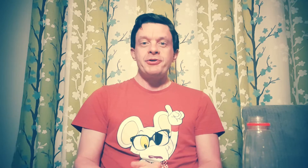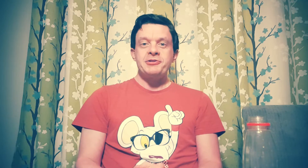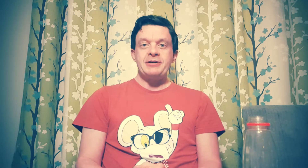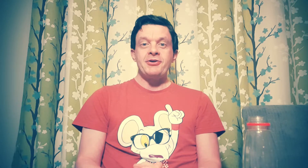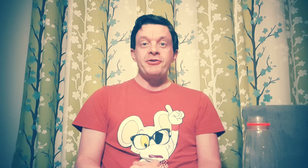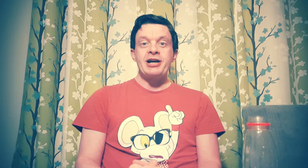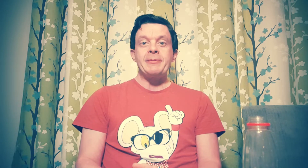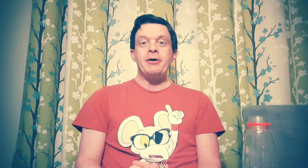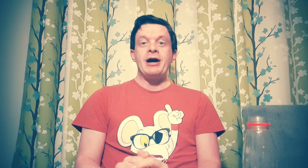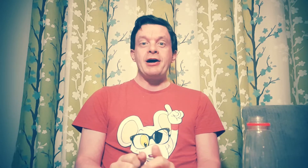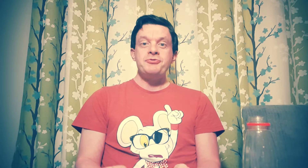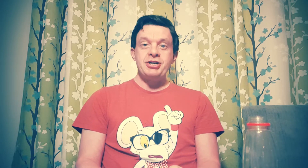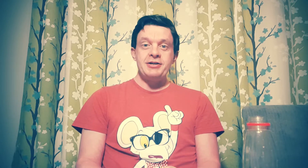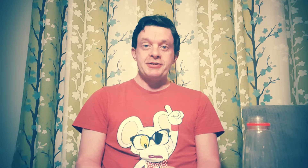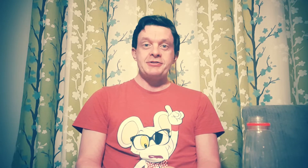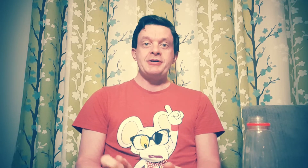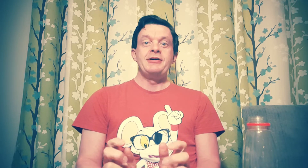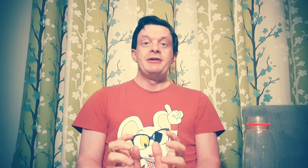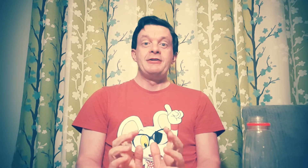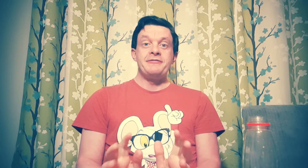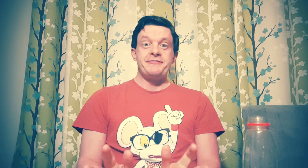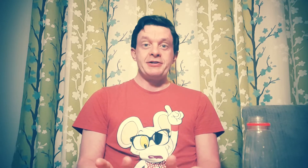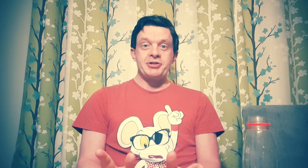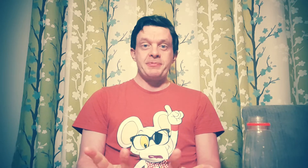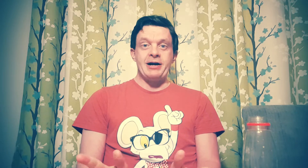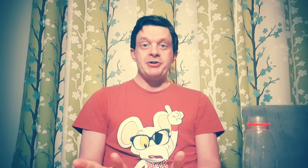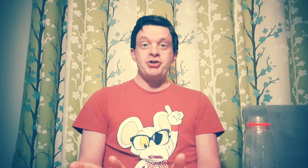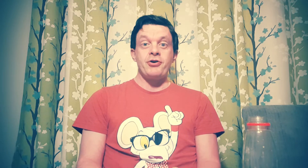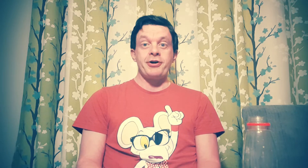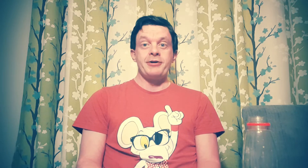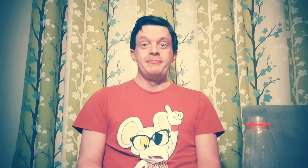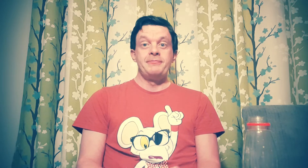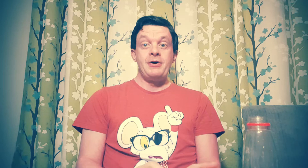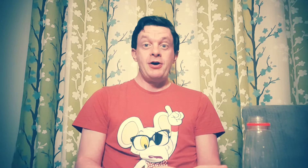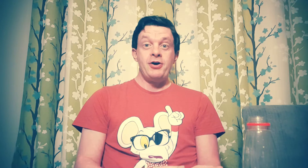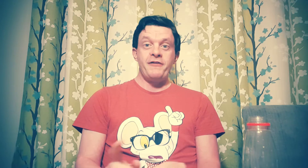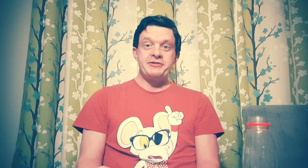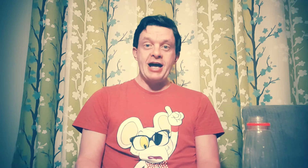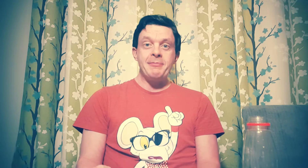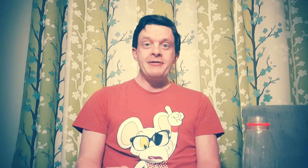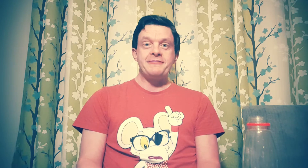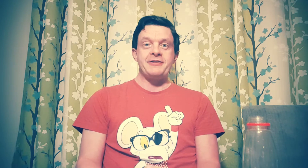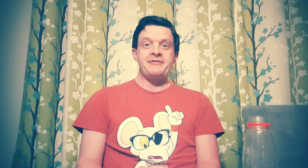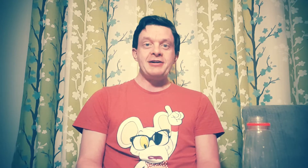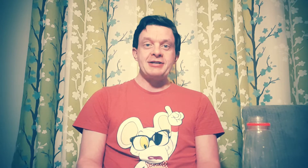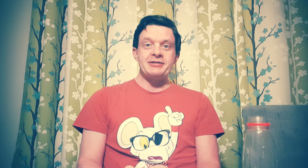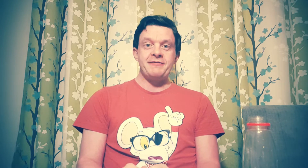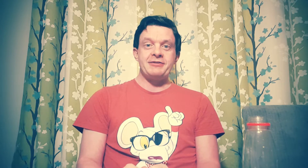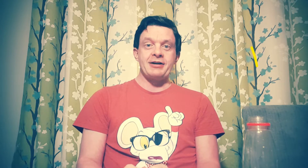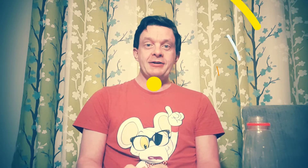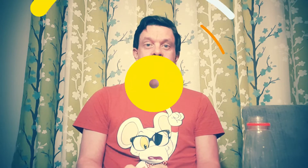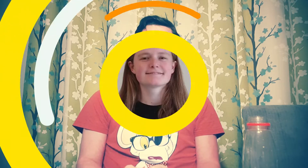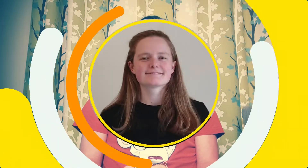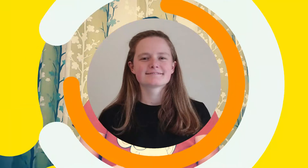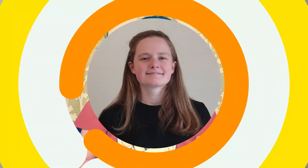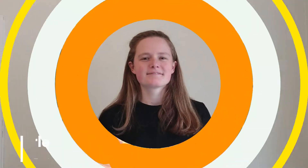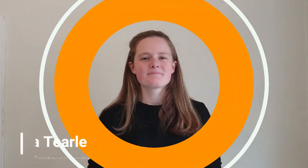Today we're going to be talking about how Jesus fills up our joy. Over to Emma for the first